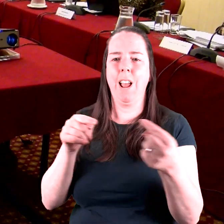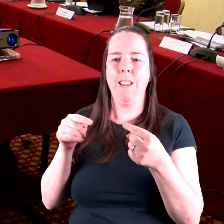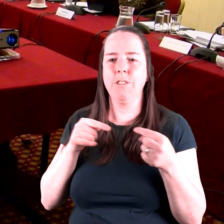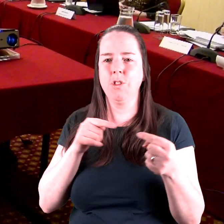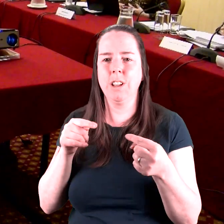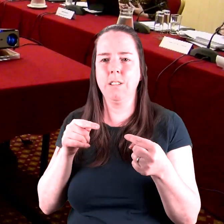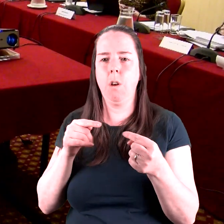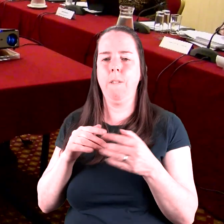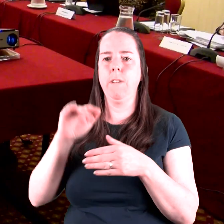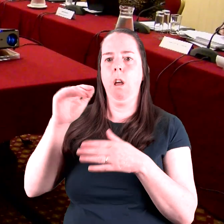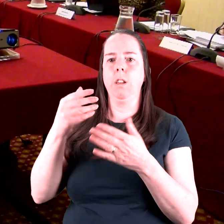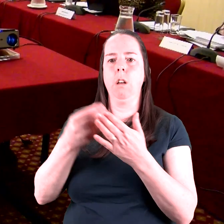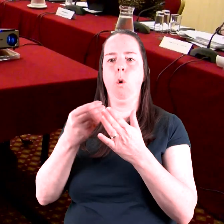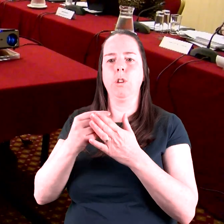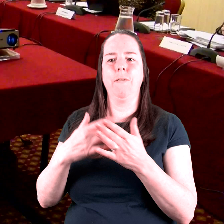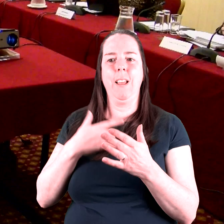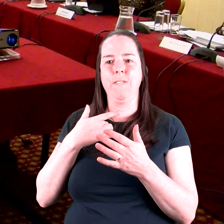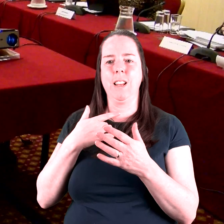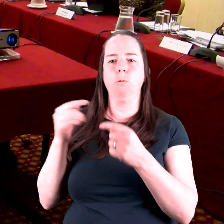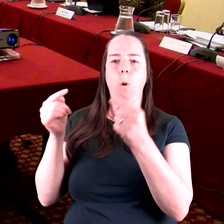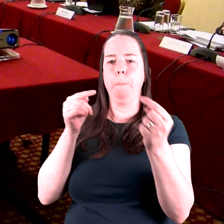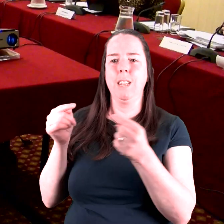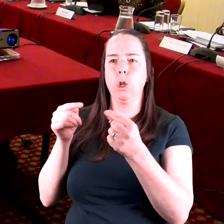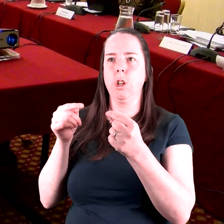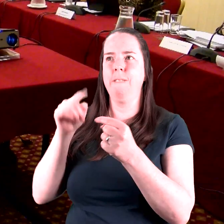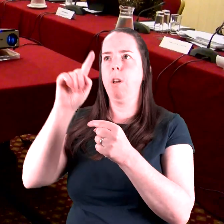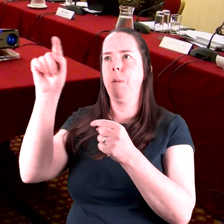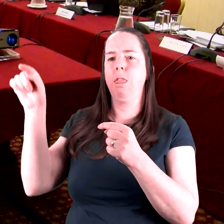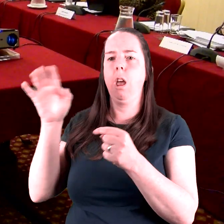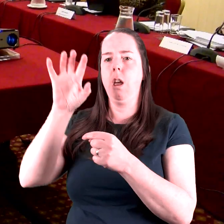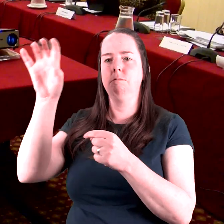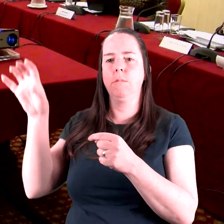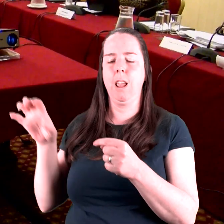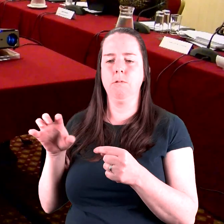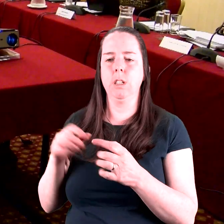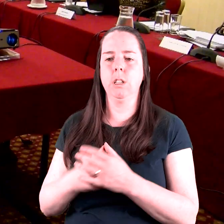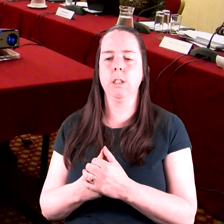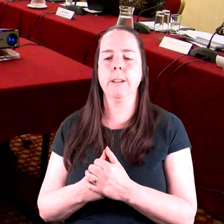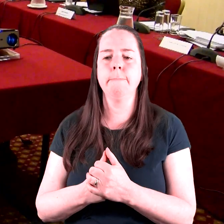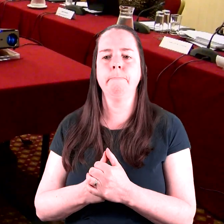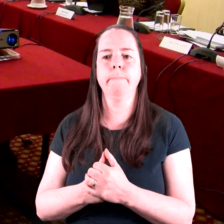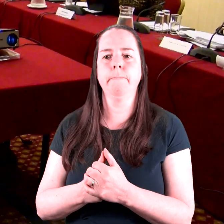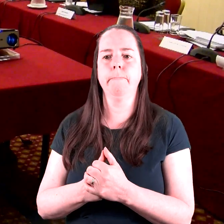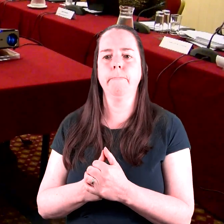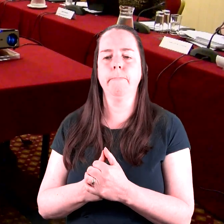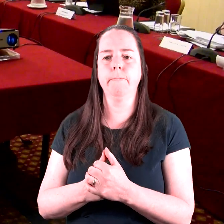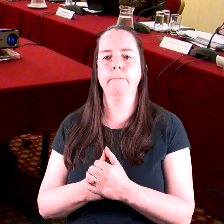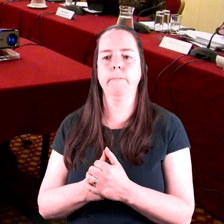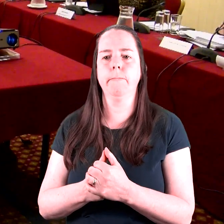with the challenges of the higher costs of living and competition from other sectors.